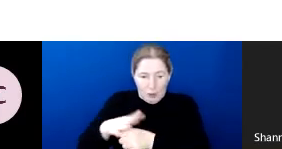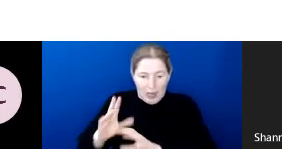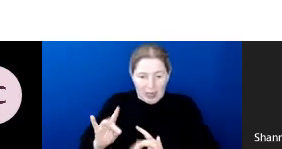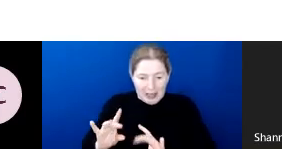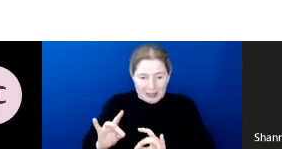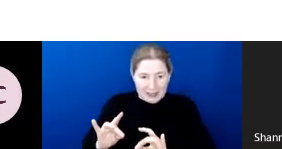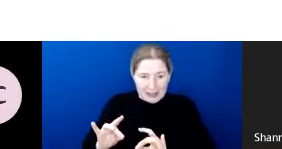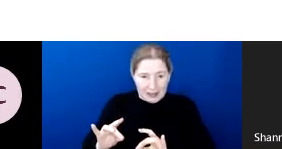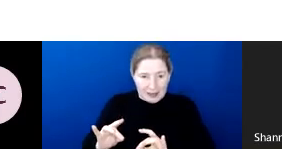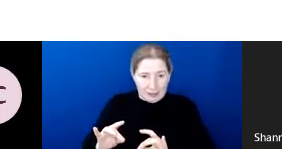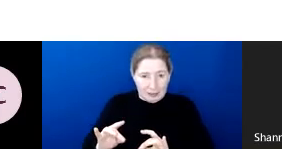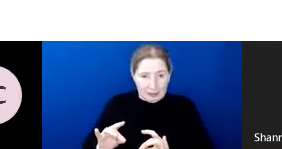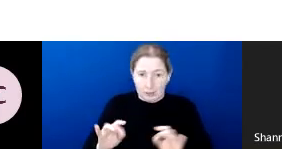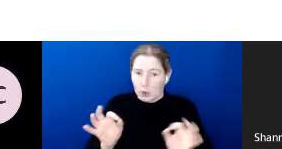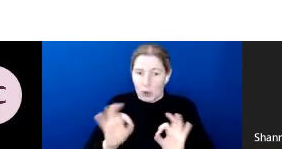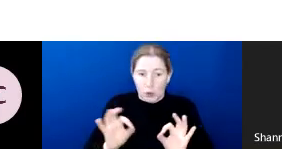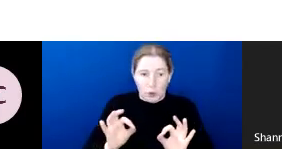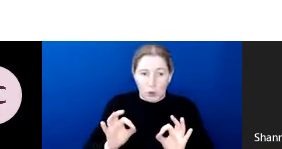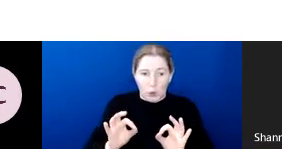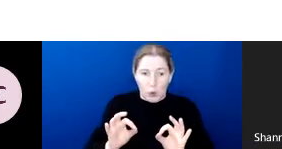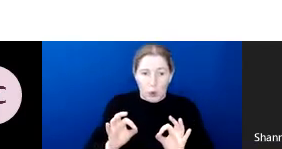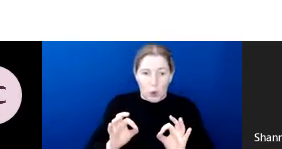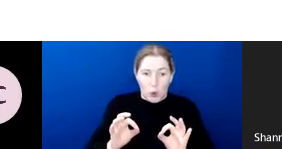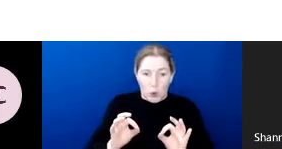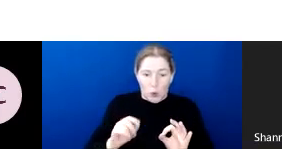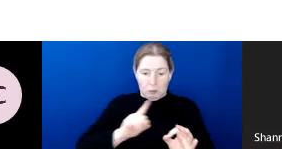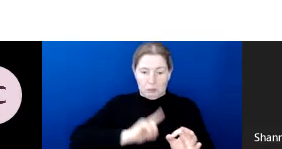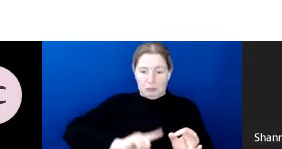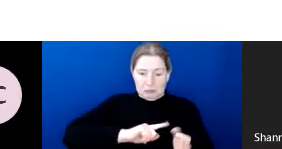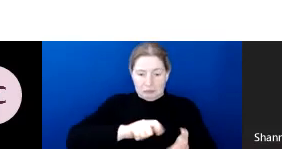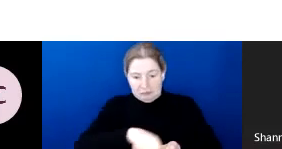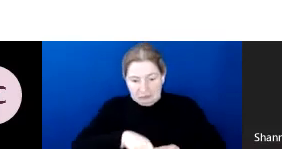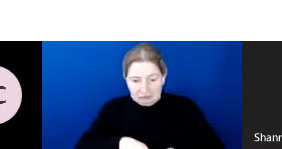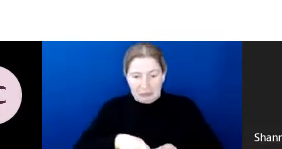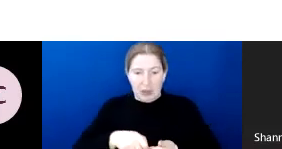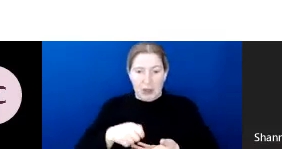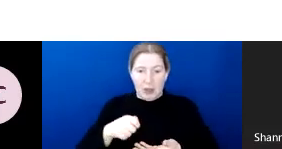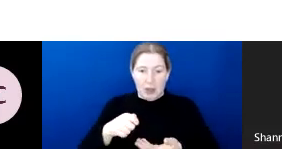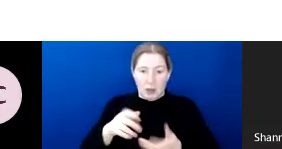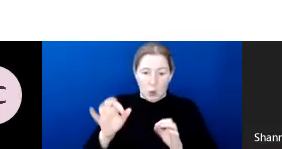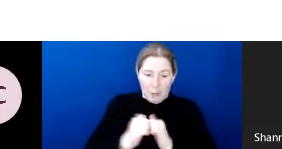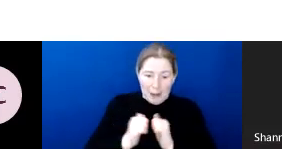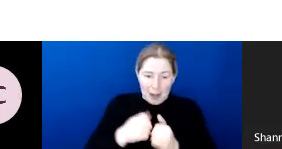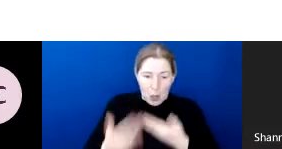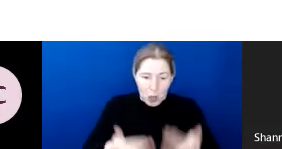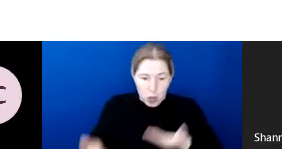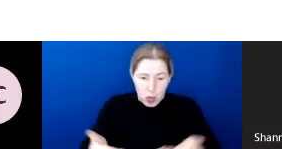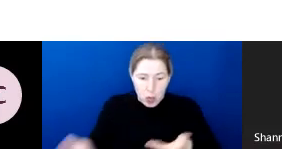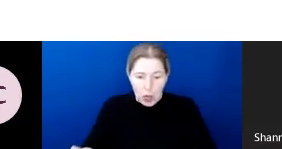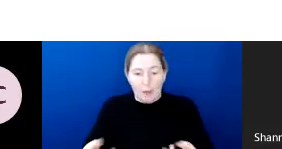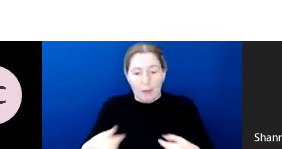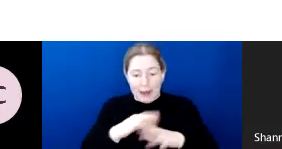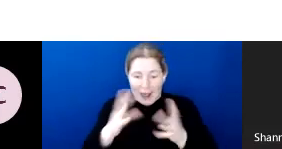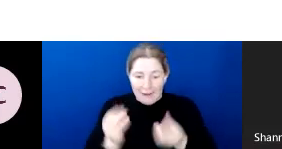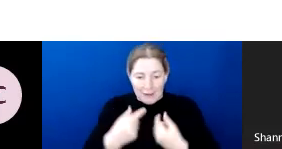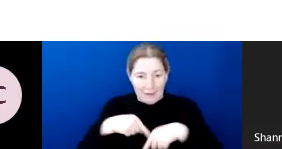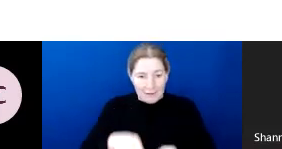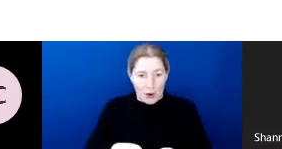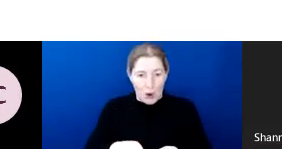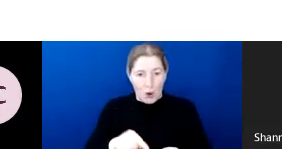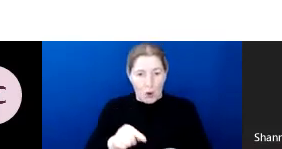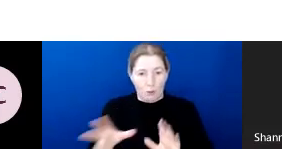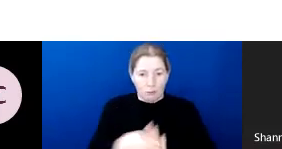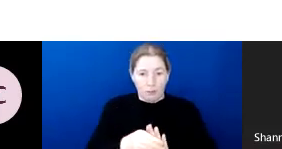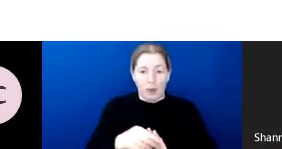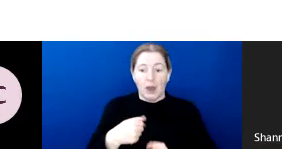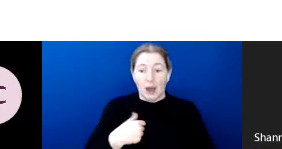No manual registration, no paper receipts lying around, so everything will follow the document. And we have the